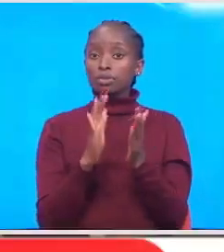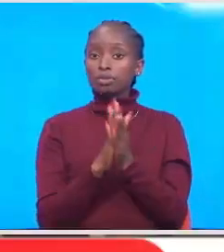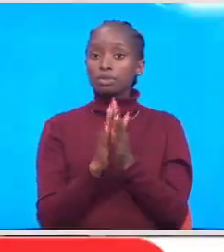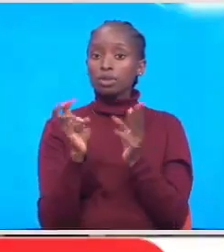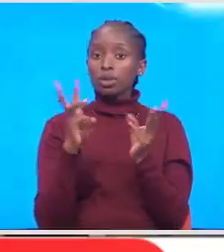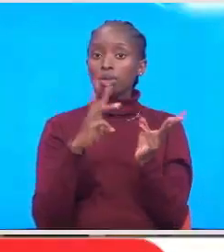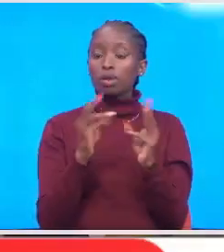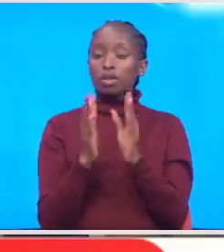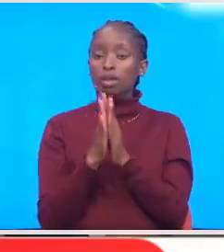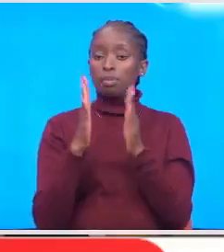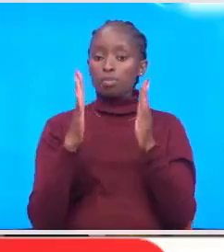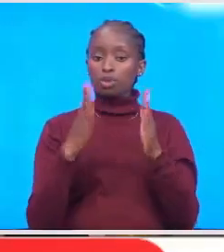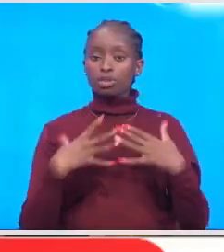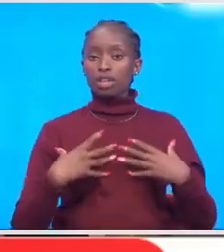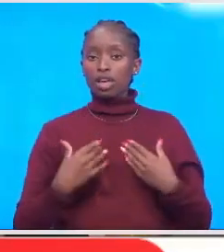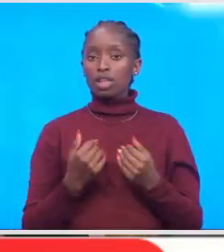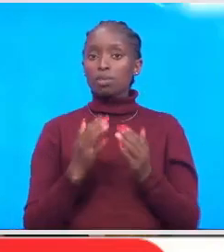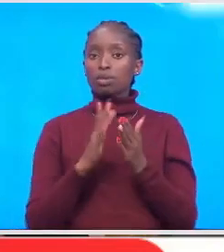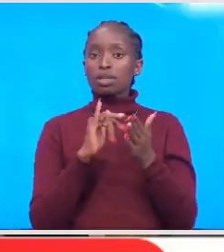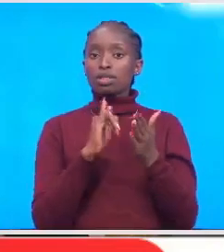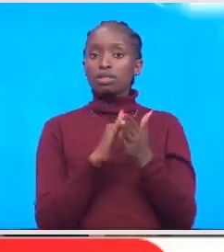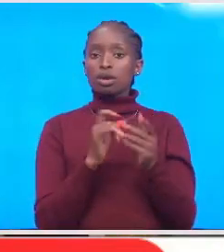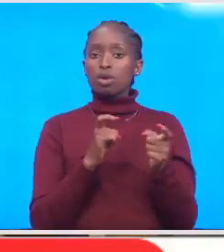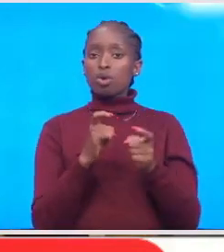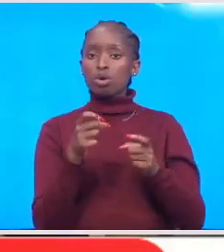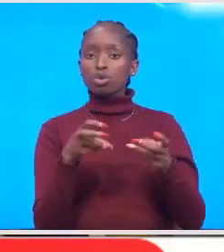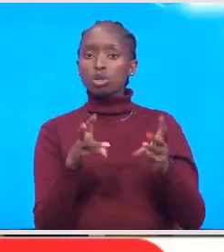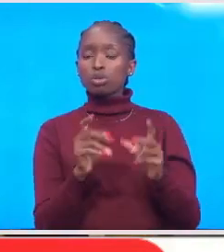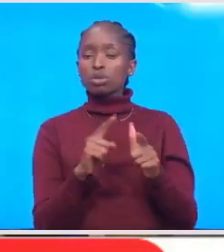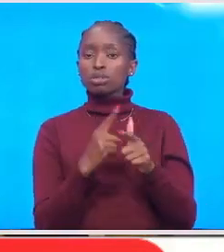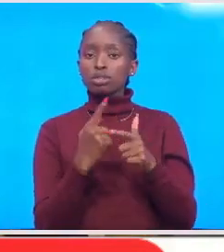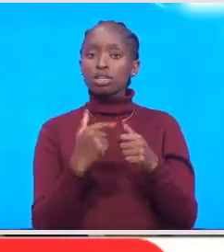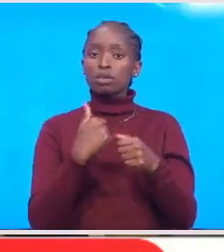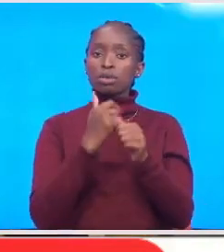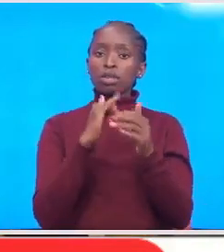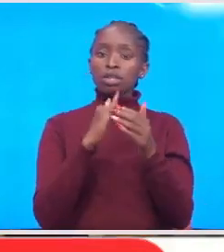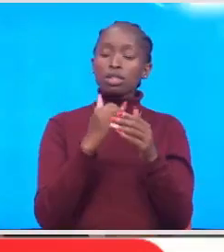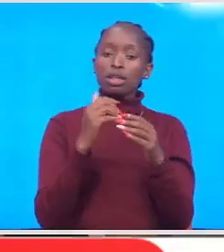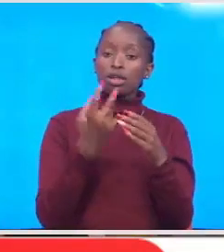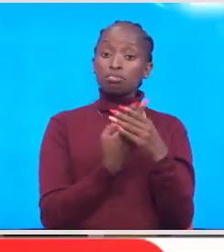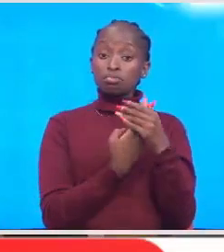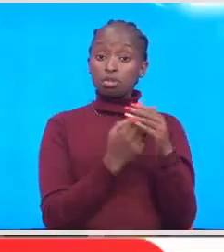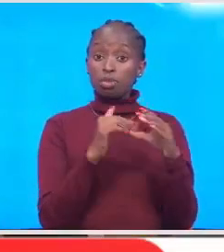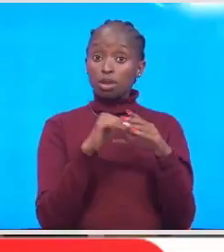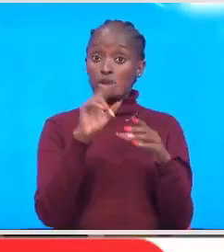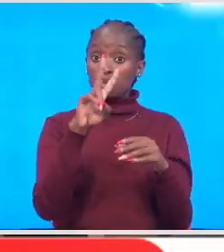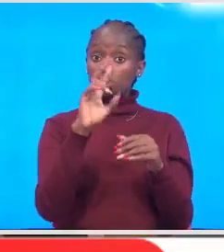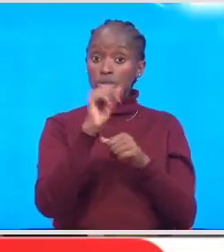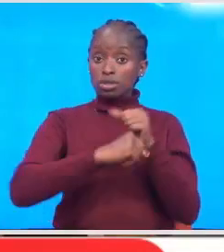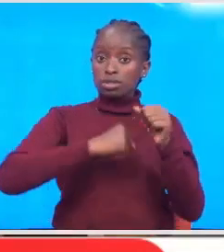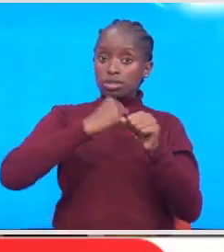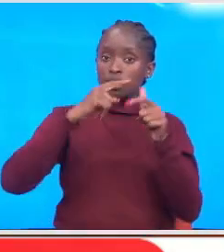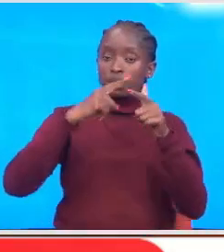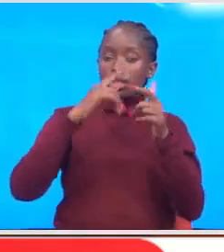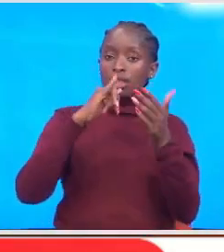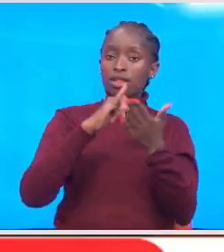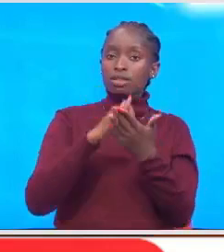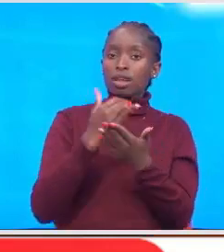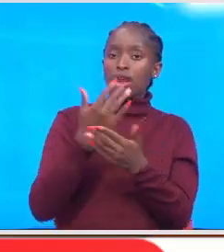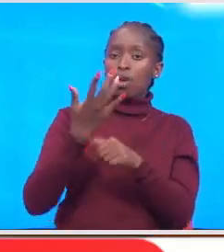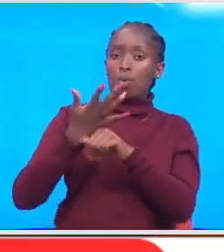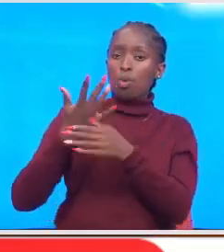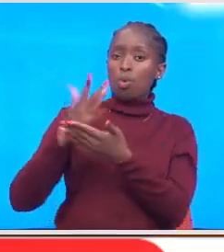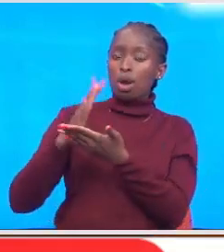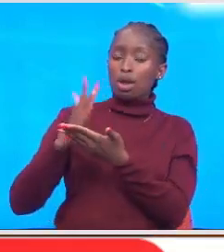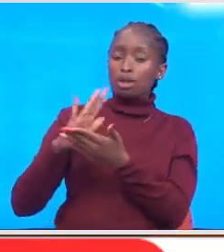health. Without new and effective control measures, plastic production is set to double in 20 years, and plastic waste leaking into the ocean is projected to